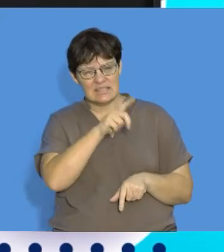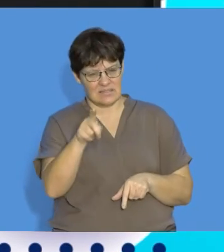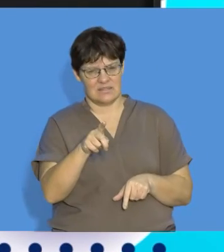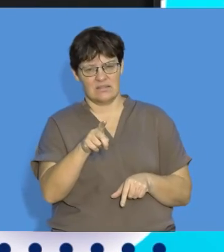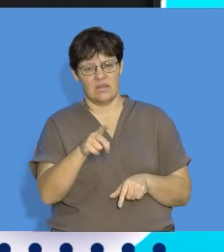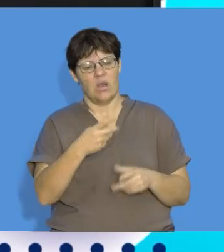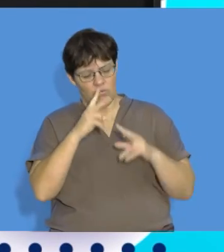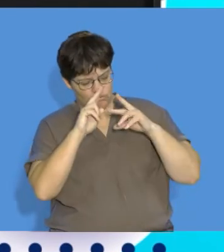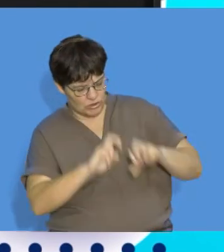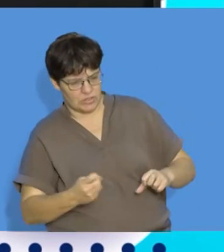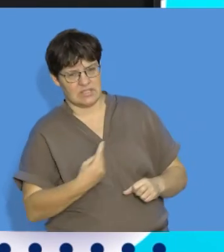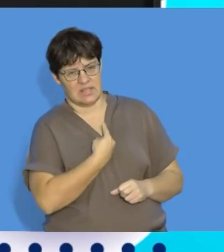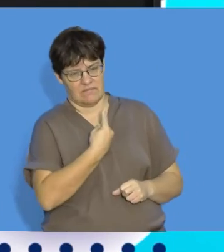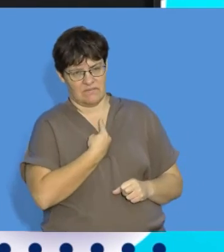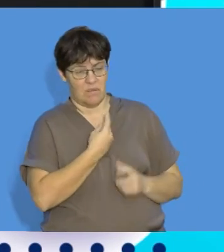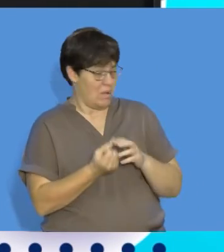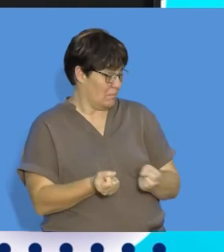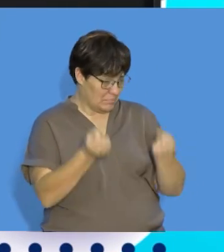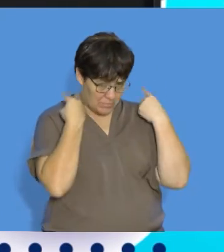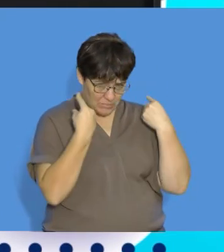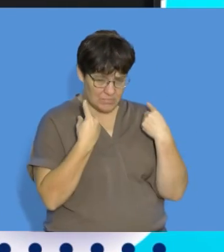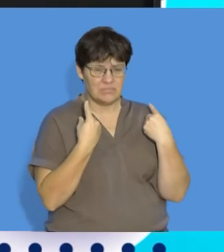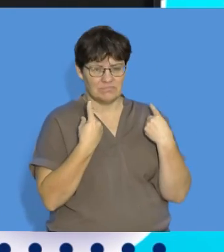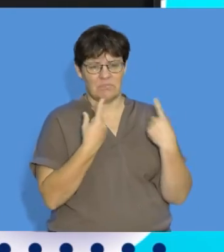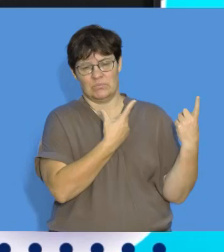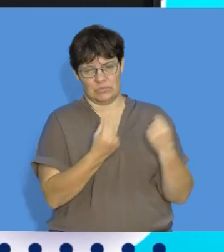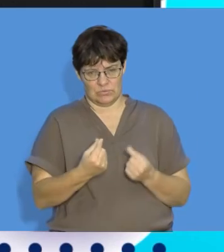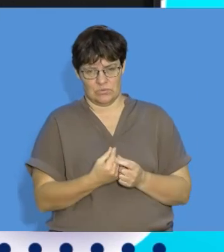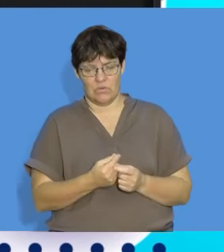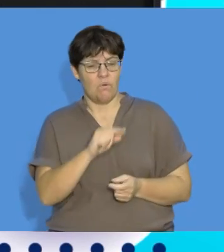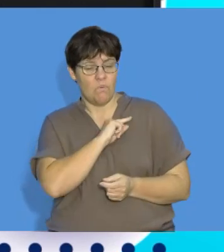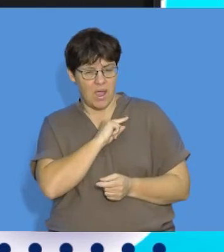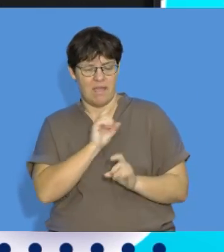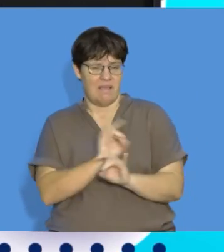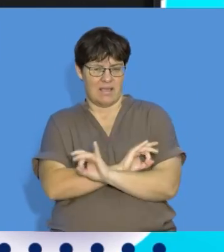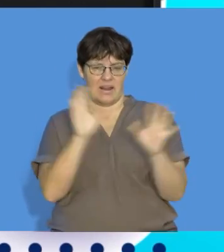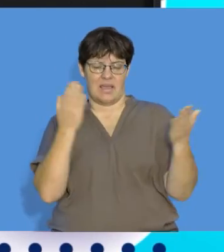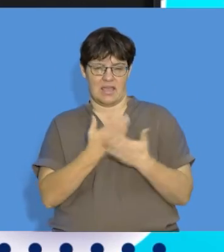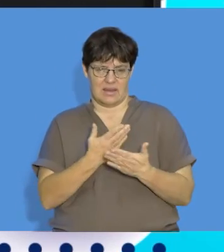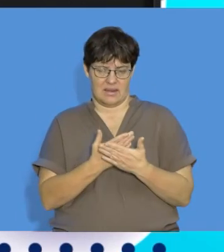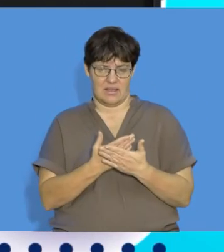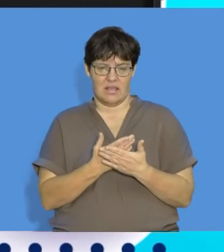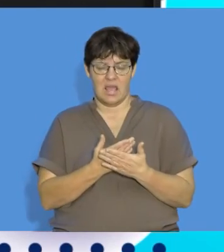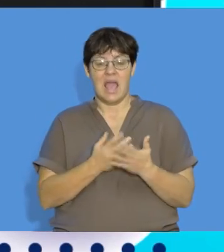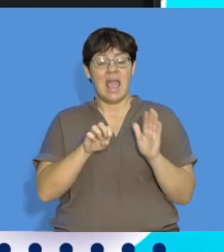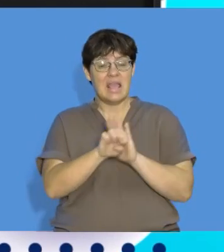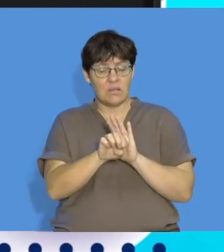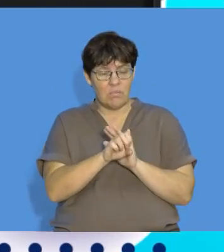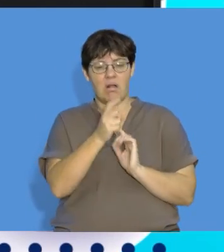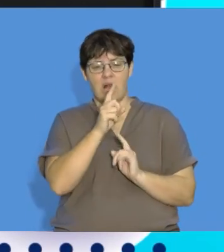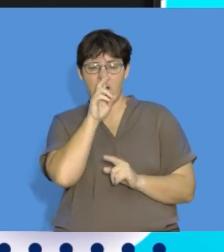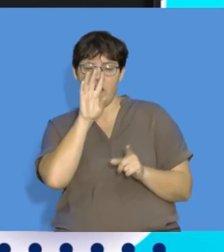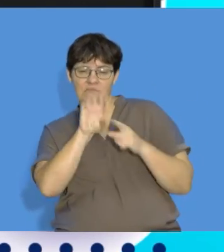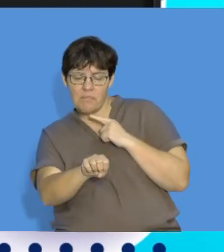but I need you to please do your own research wherever you did not understand certain things so that you can be clear, and try